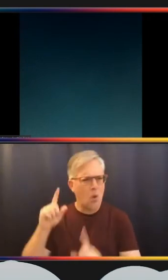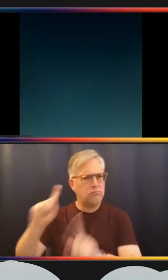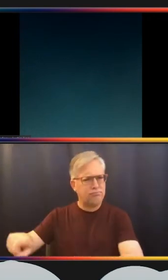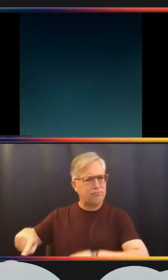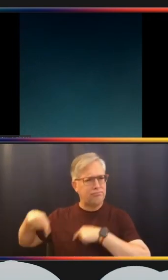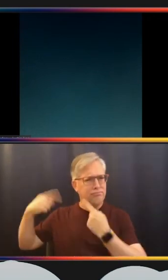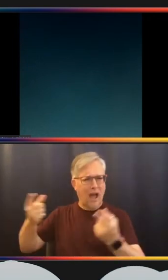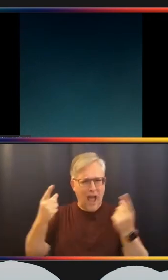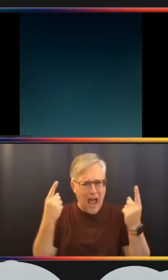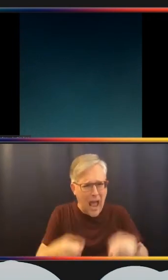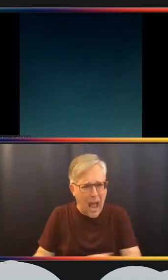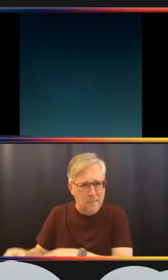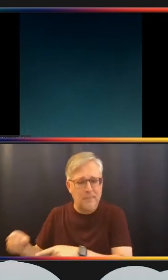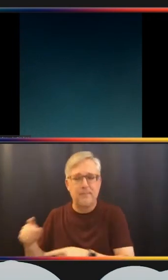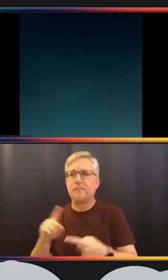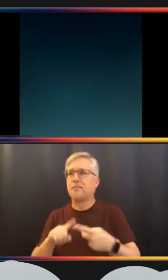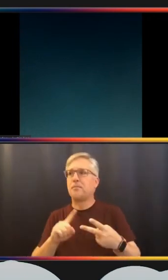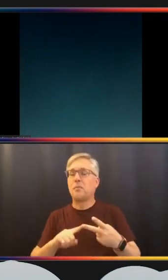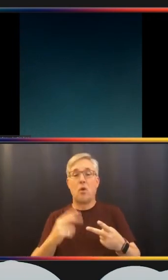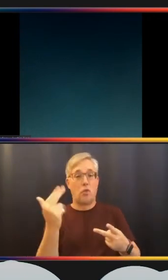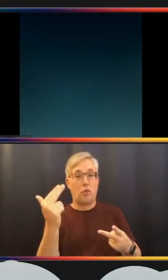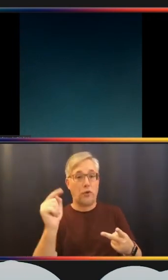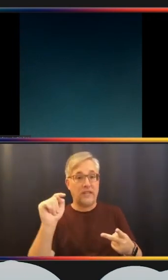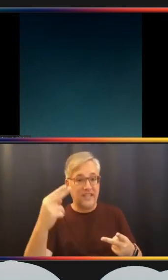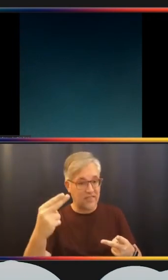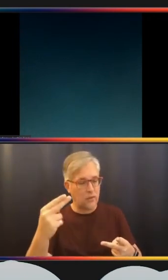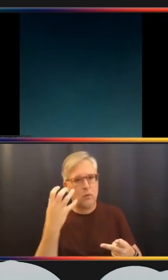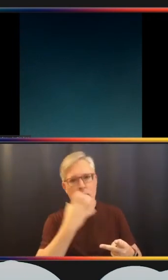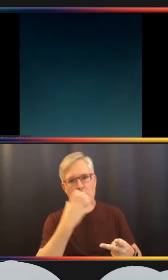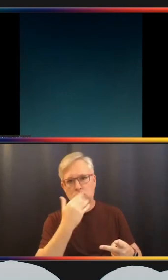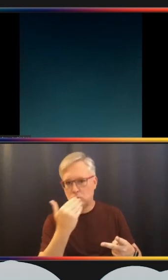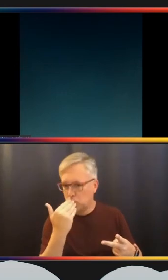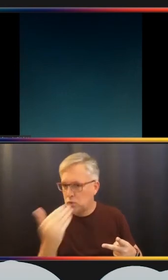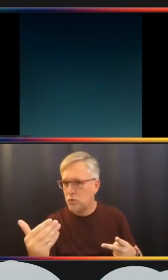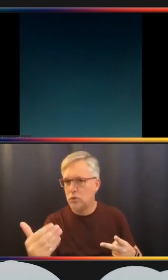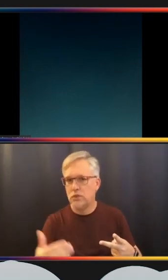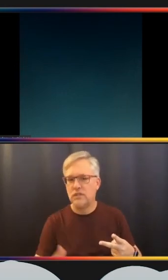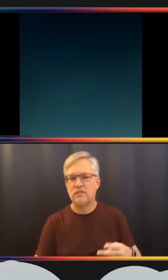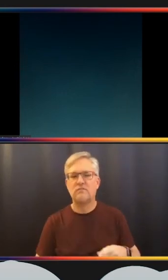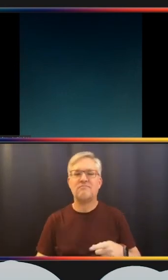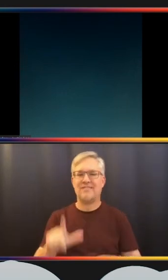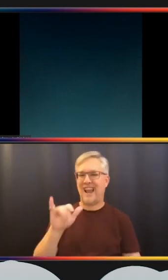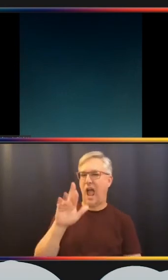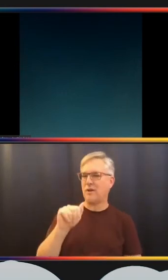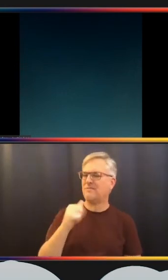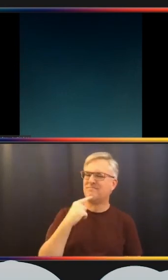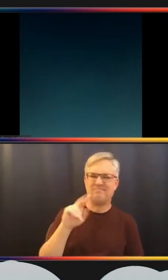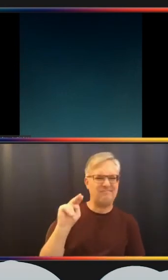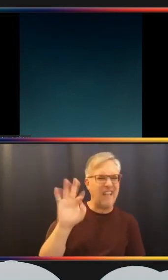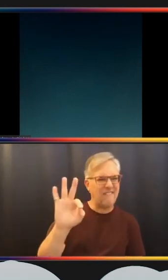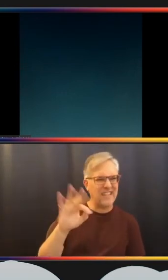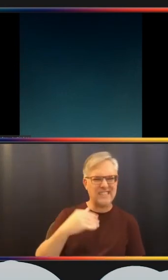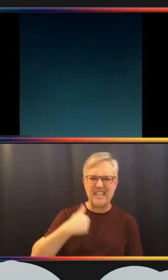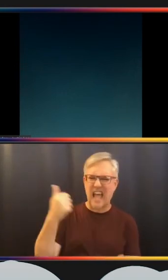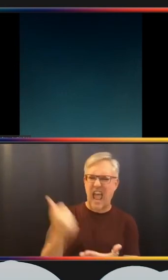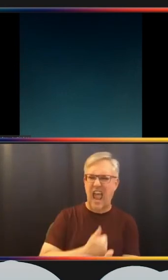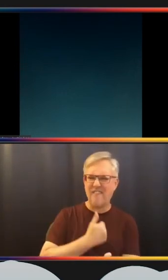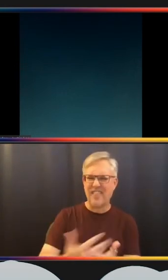really good. 13th is really good. Netflix, I'm telling you, got everything, bro.